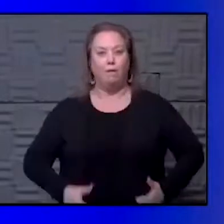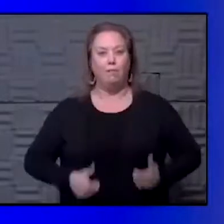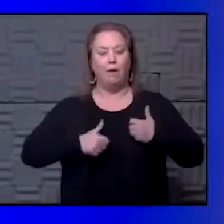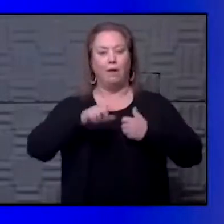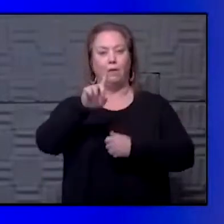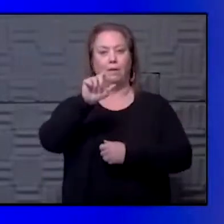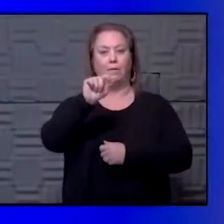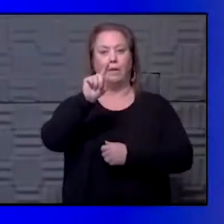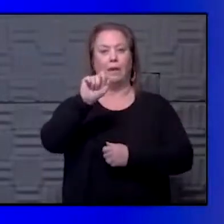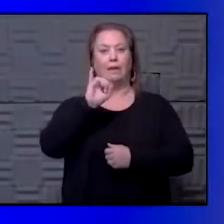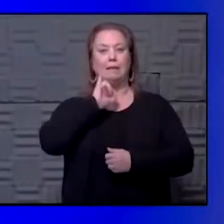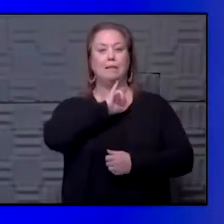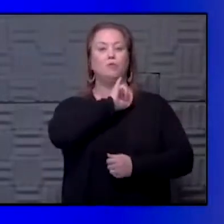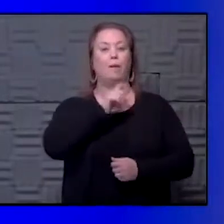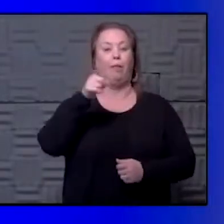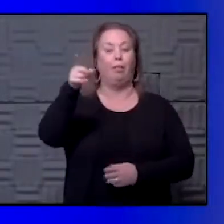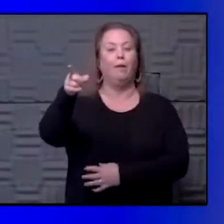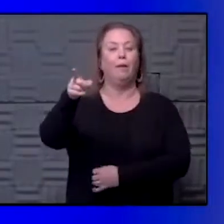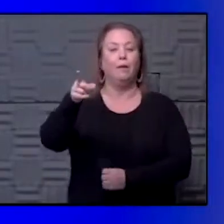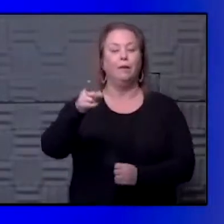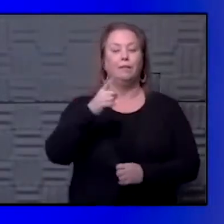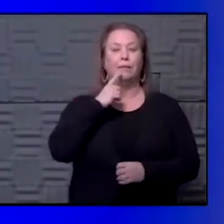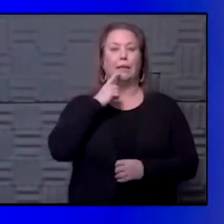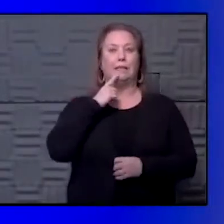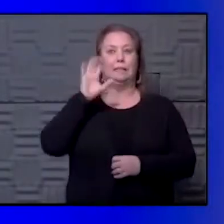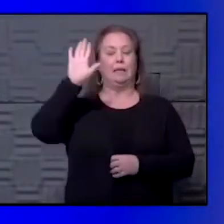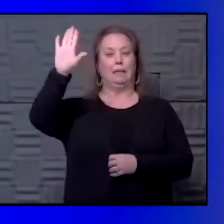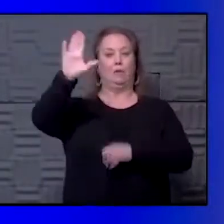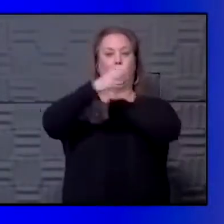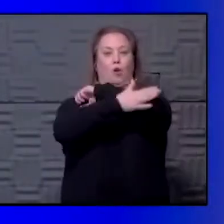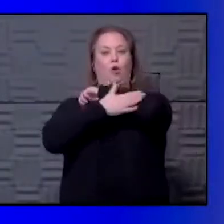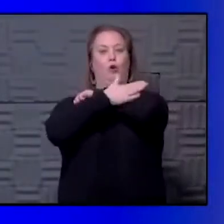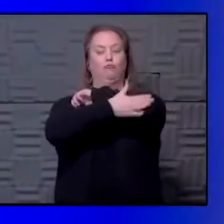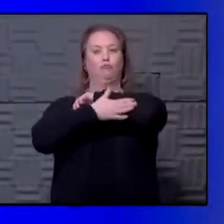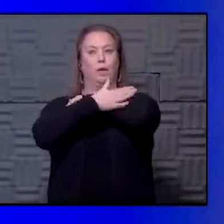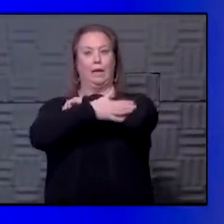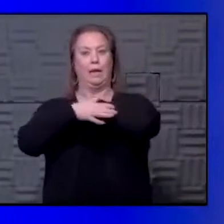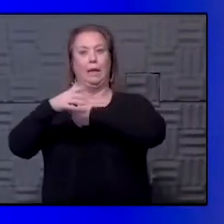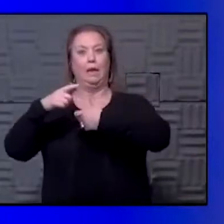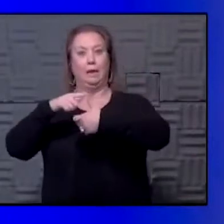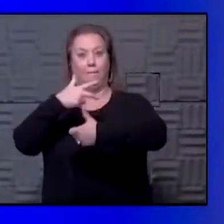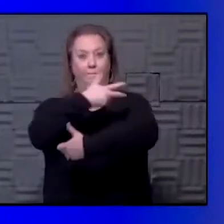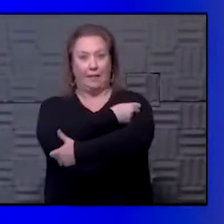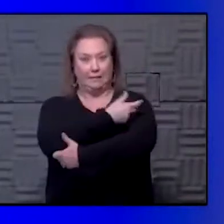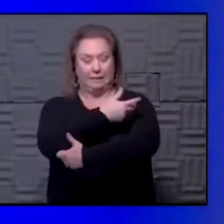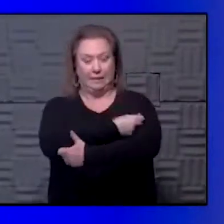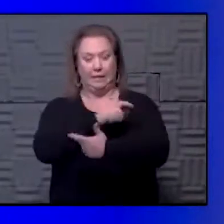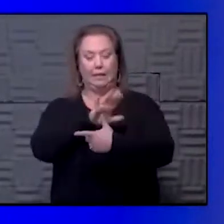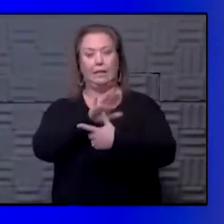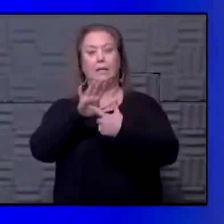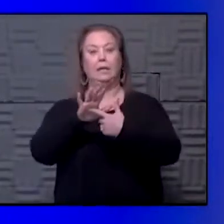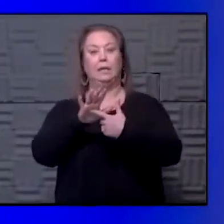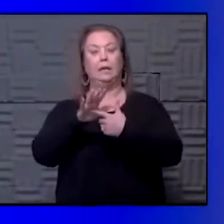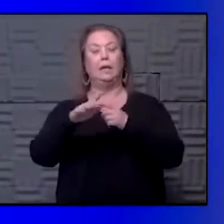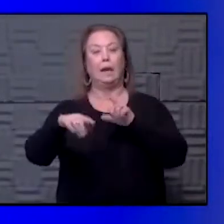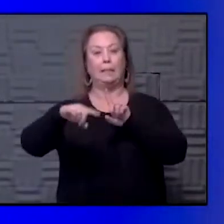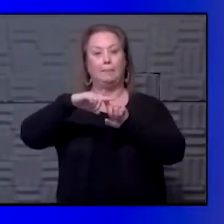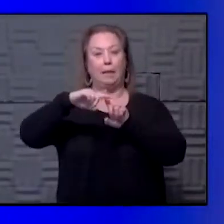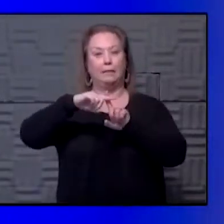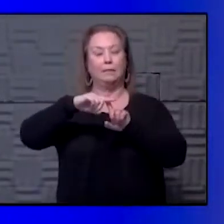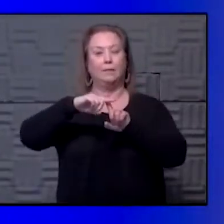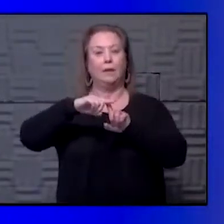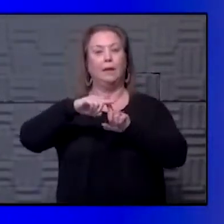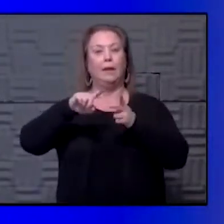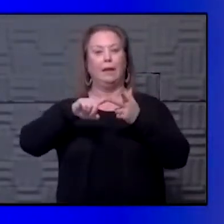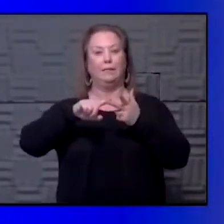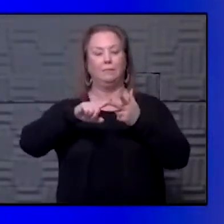especially out of Israel. They have said that based on their being able to dose and get their vaccines, they believe they've seen a decrease in the ability